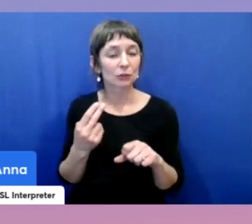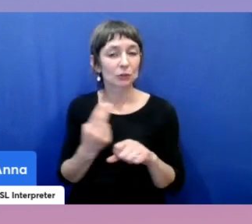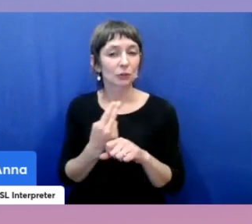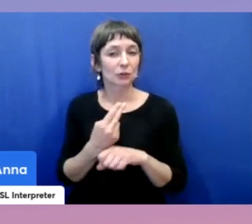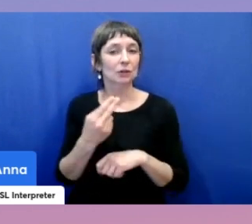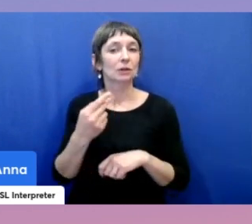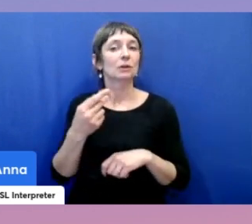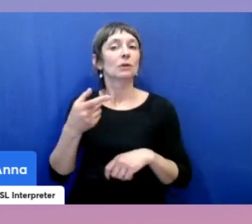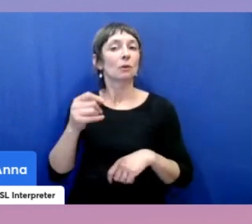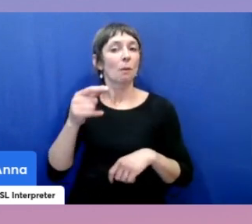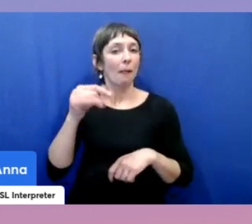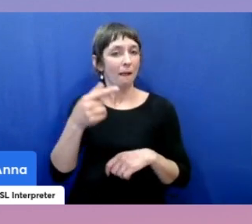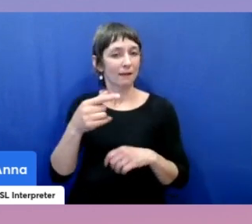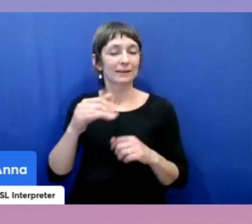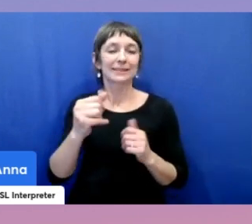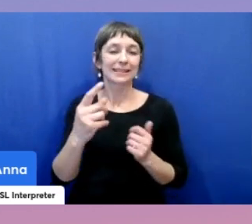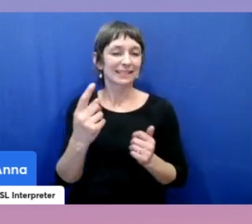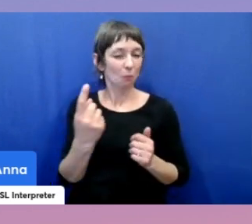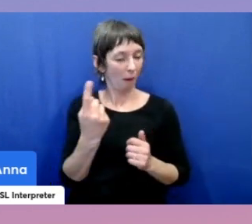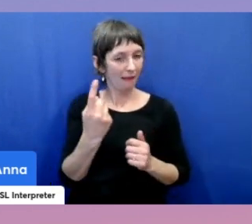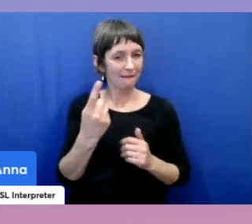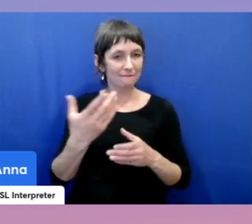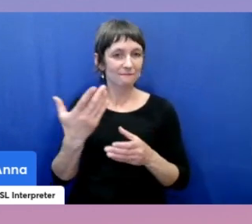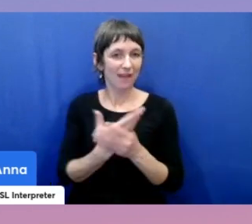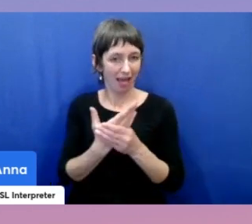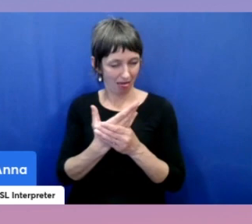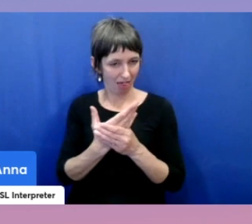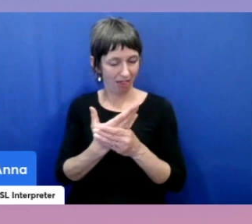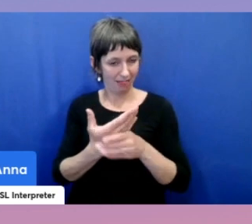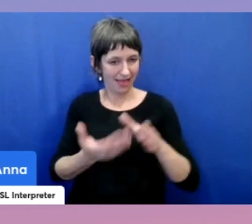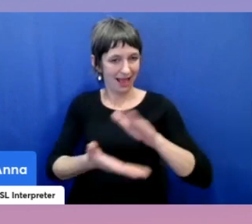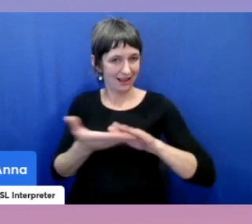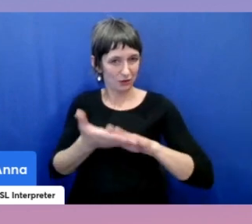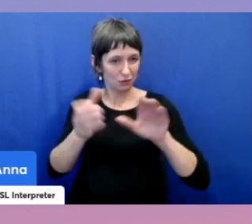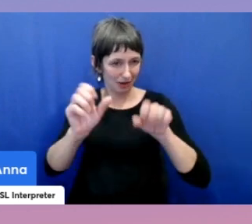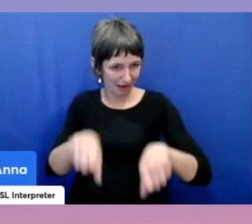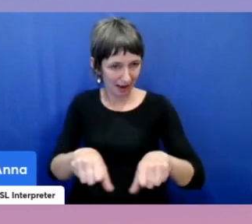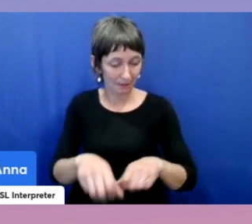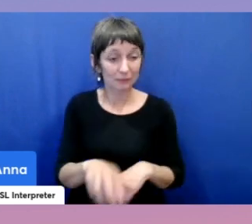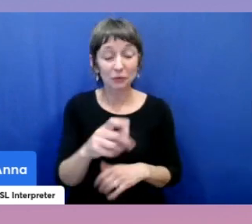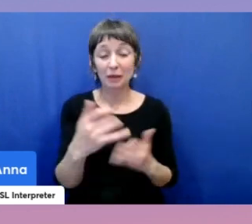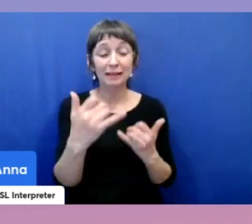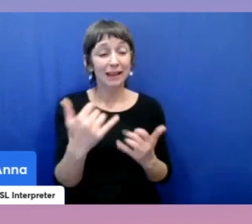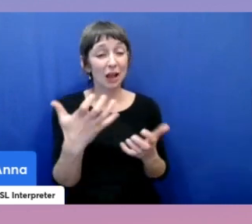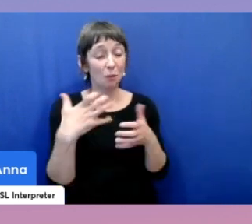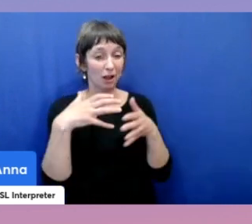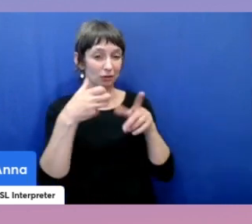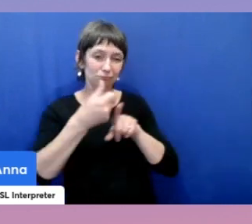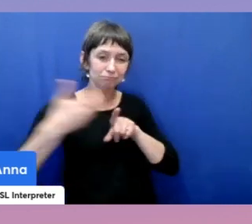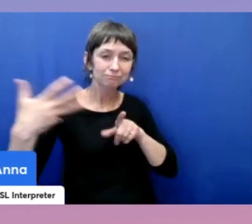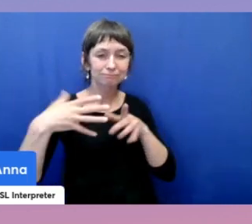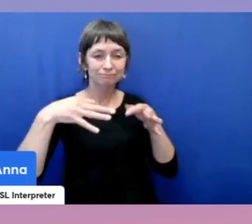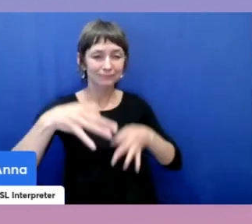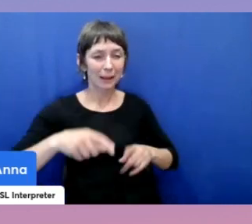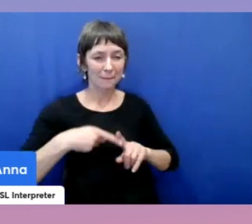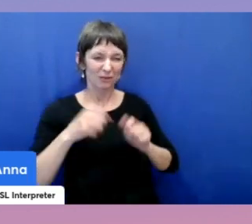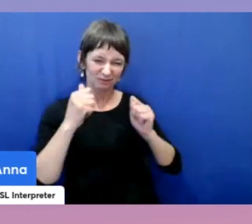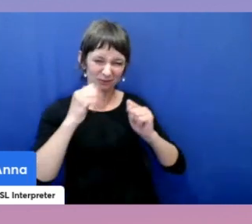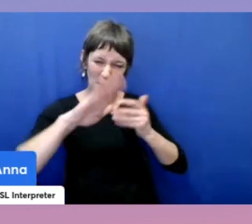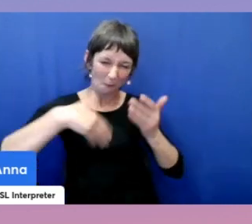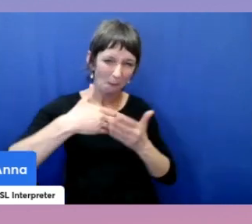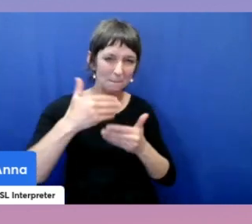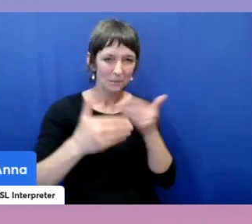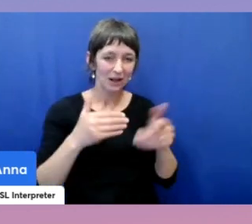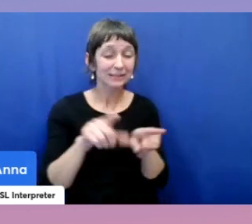file executable. Okay, now I think I will tell you about all of this process. Okay, as the